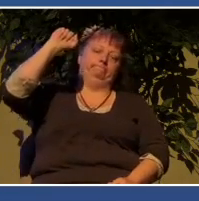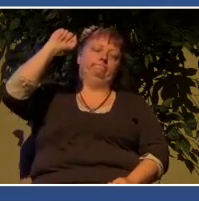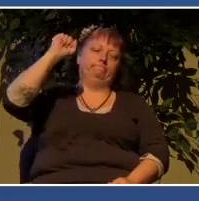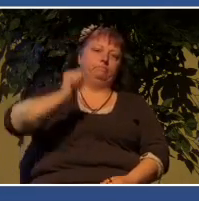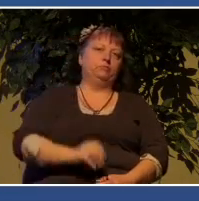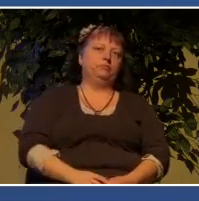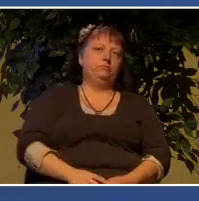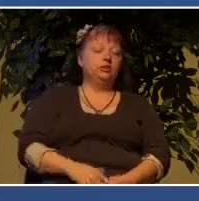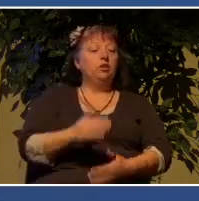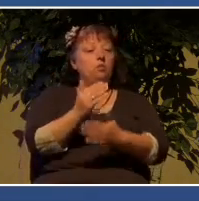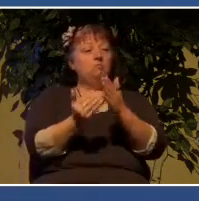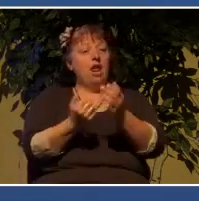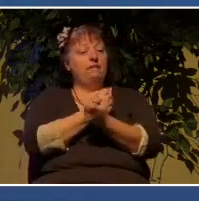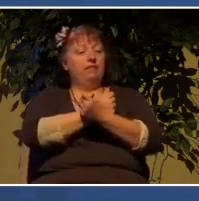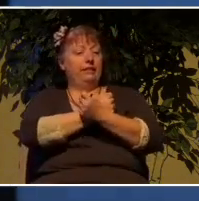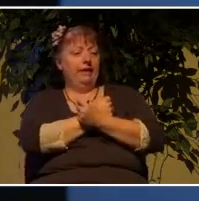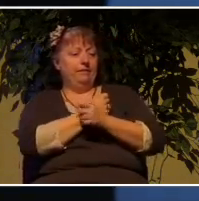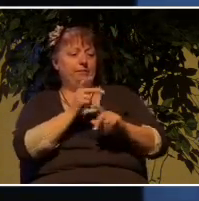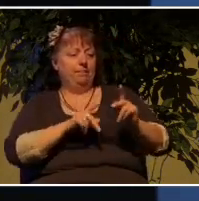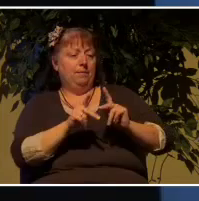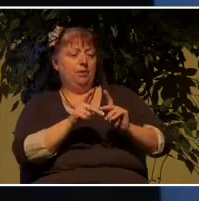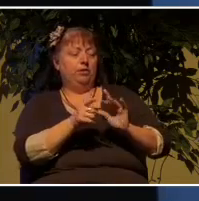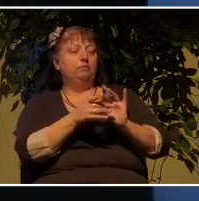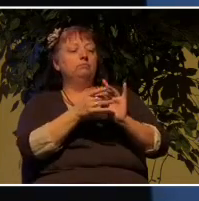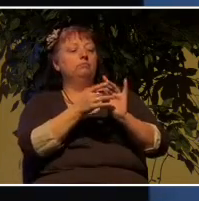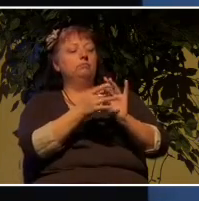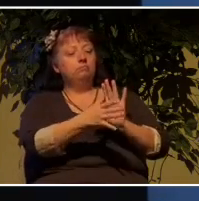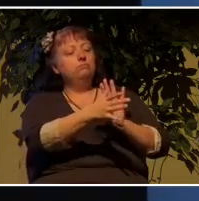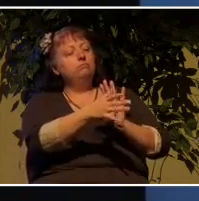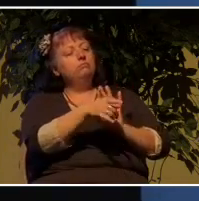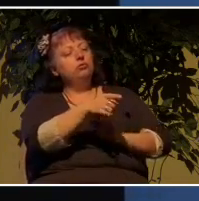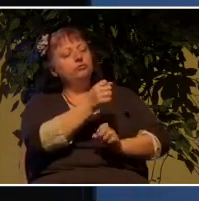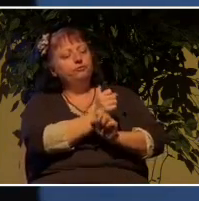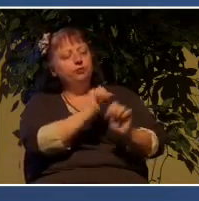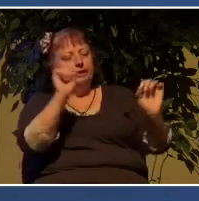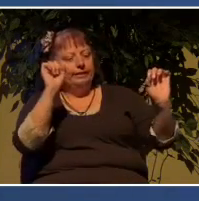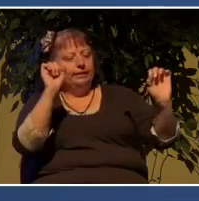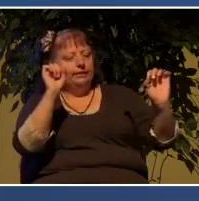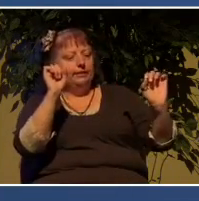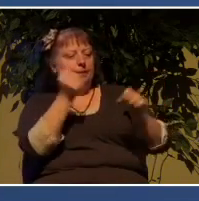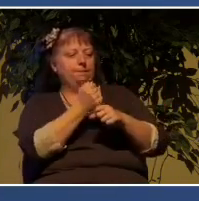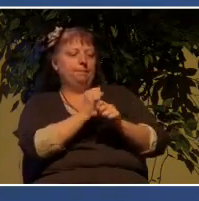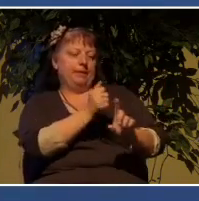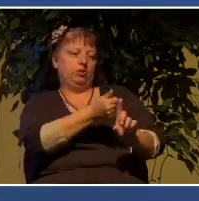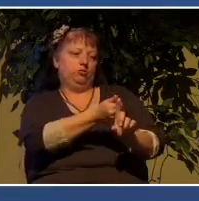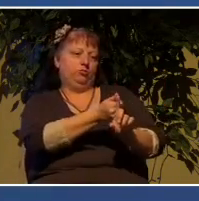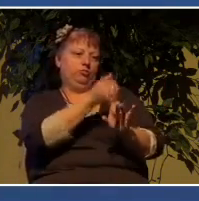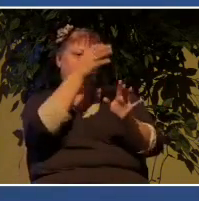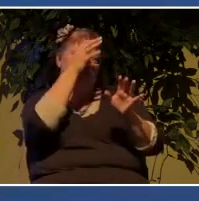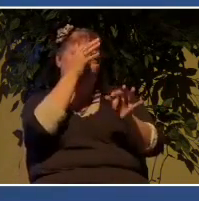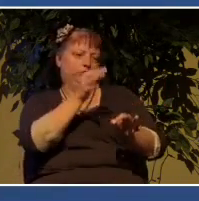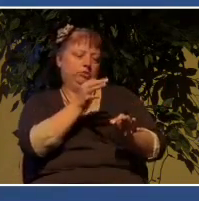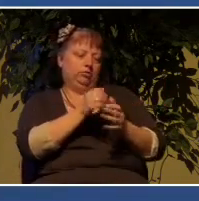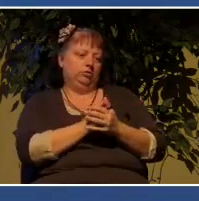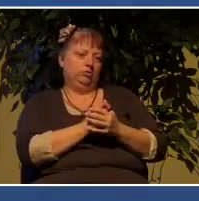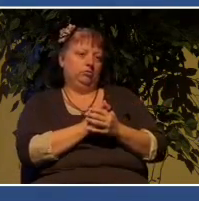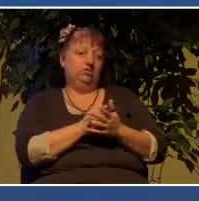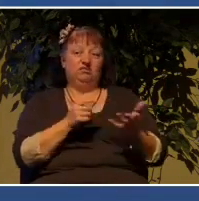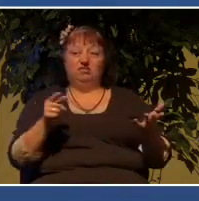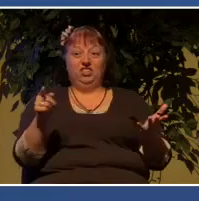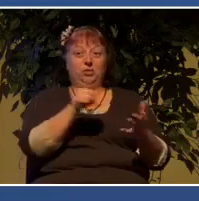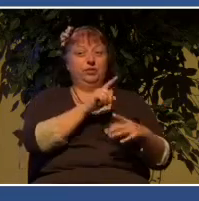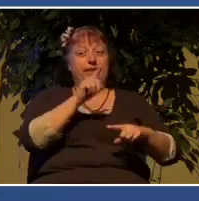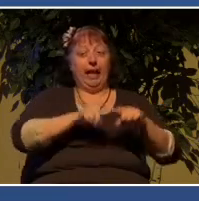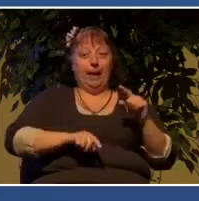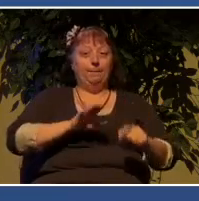free to make their own choices, knowing they are not free to escape the consequences of their choices. But you cannot be their